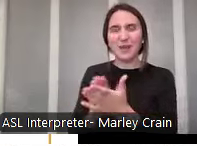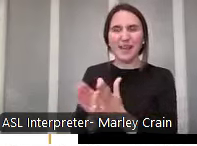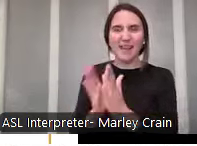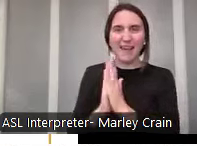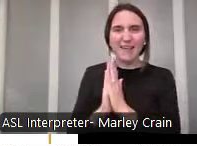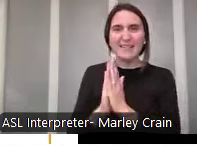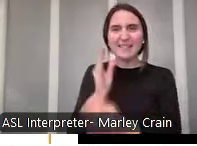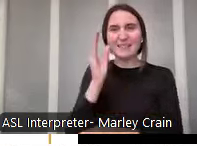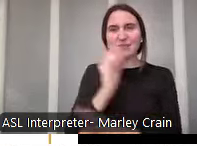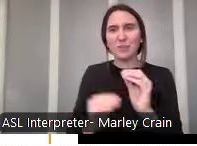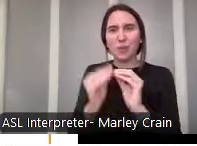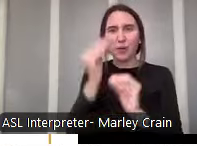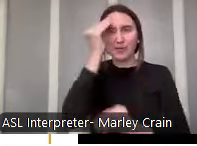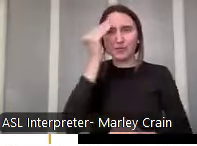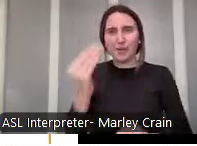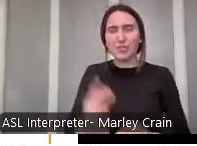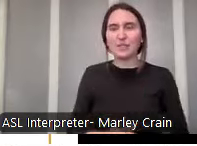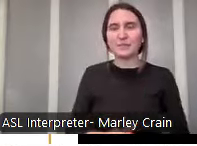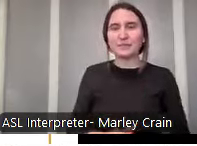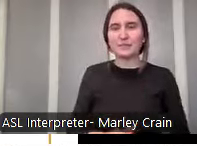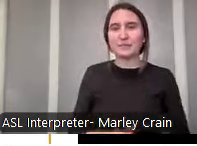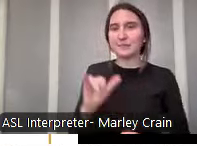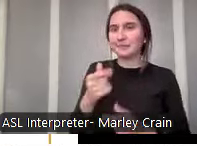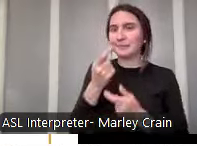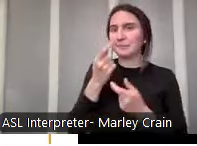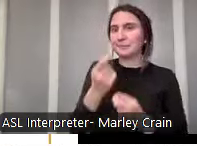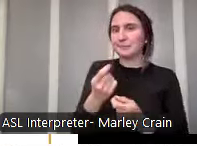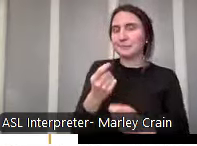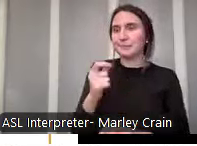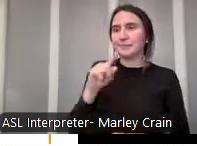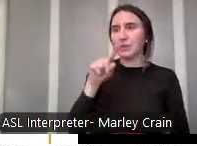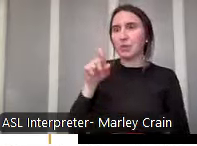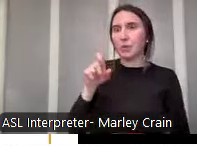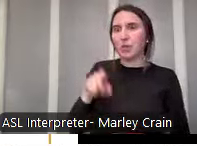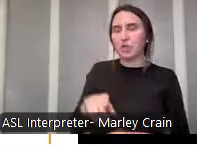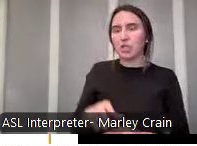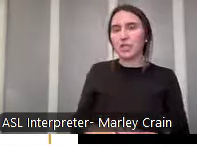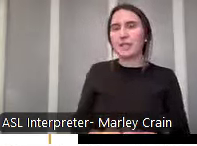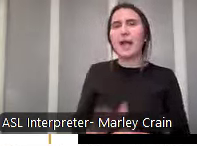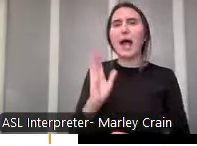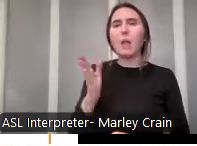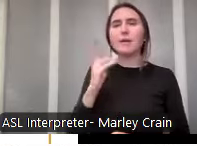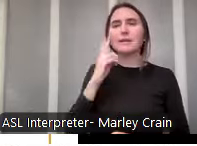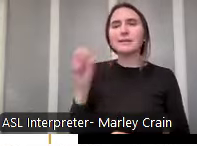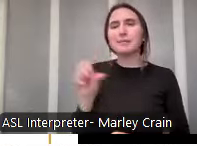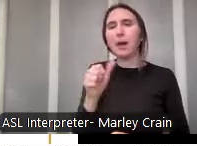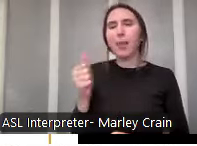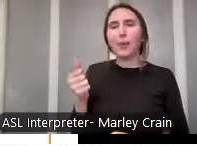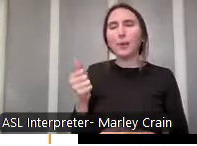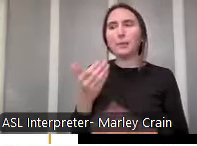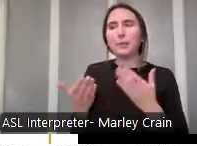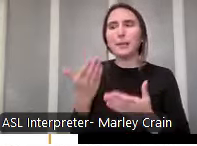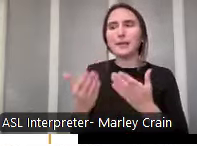Because that's a really interesting question, and I'll ask people and see if anybody has any other has any